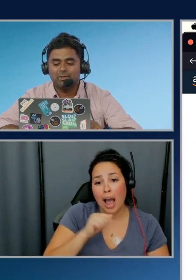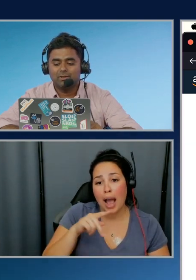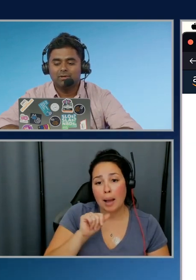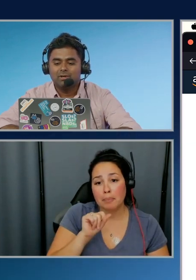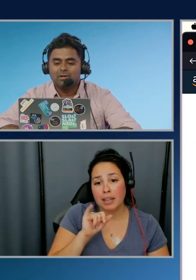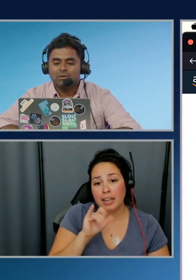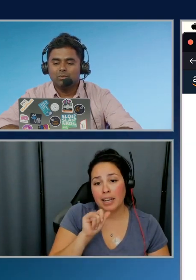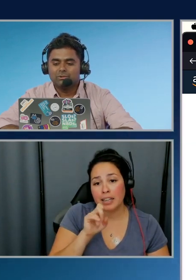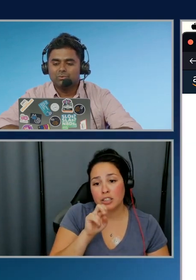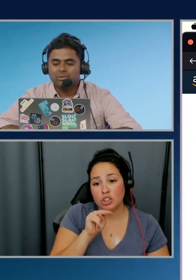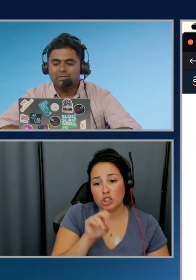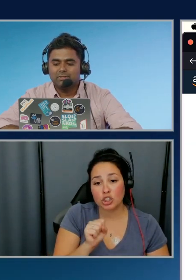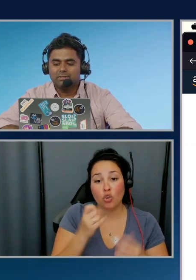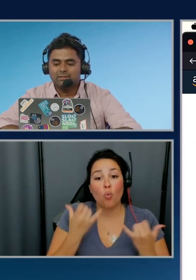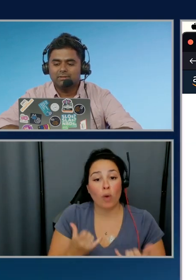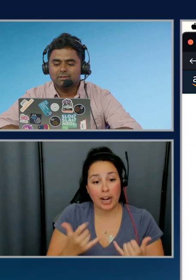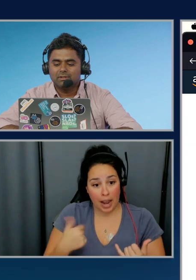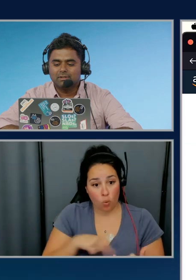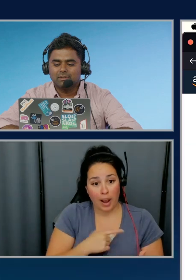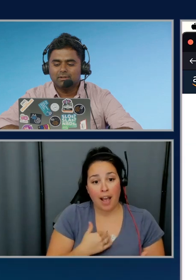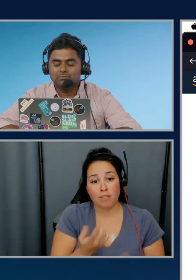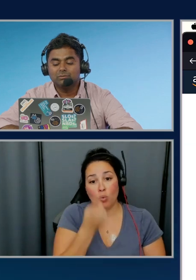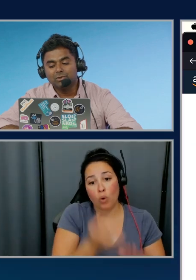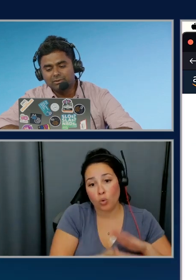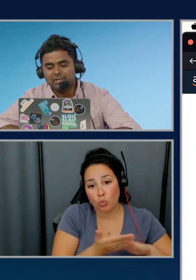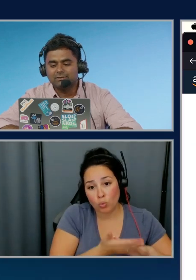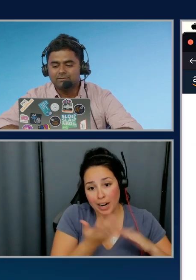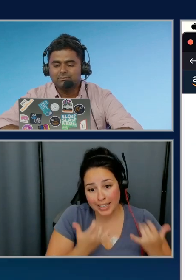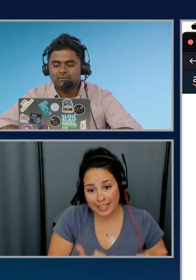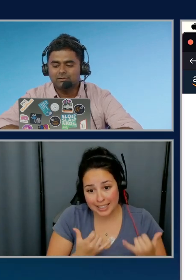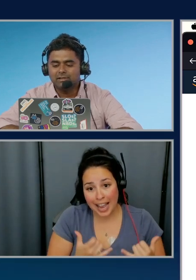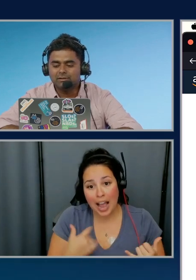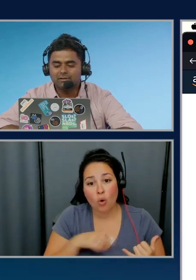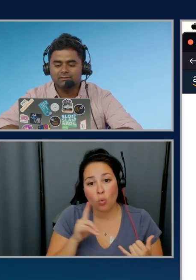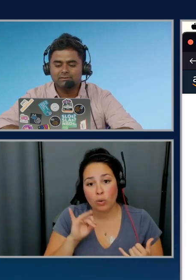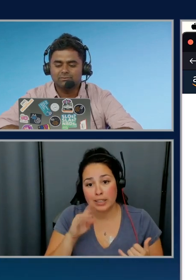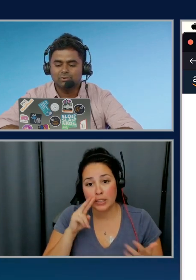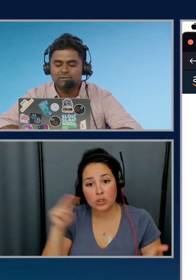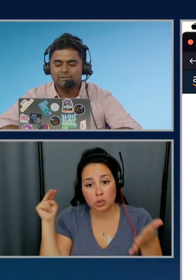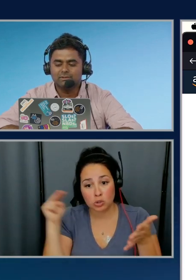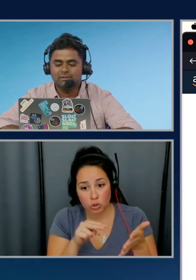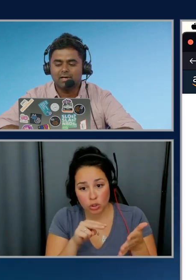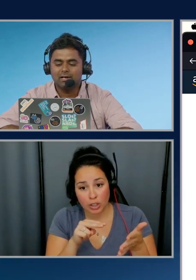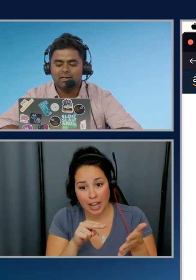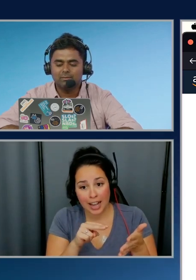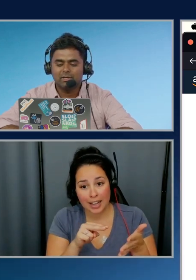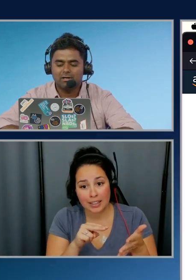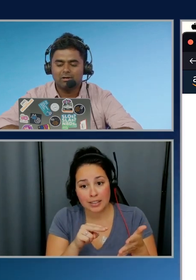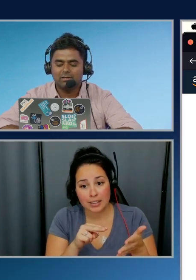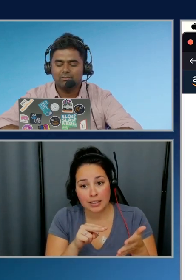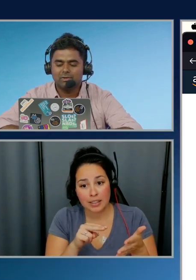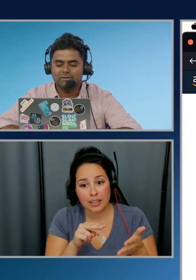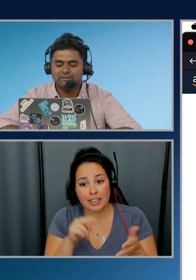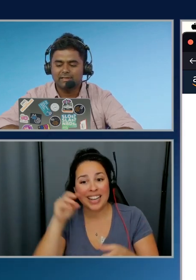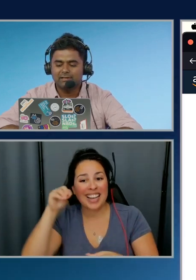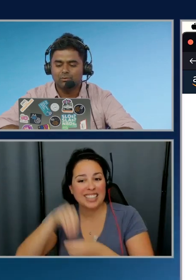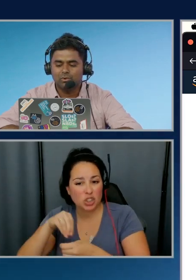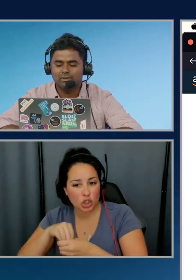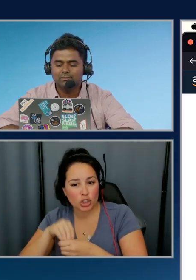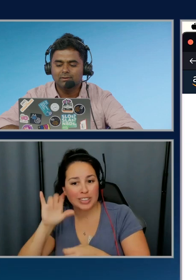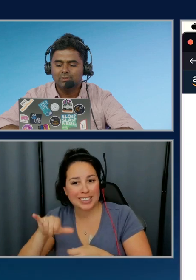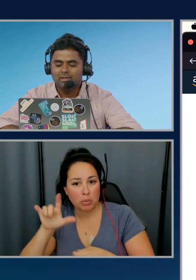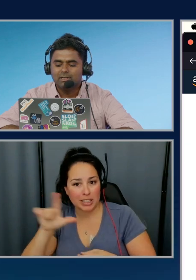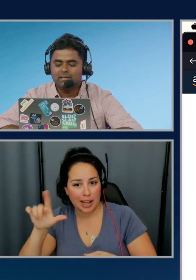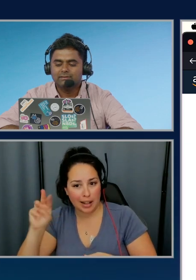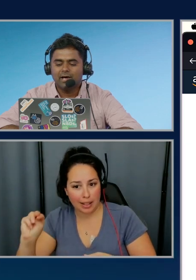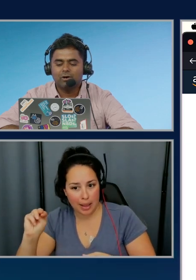which we looked at, the internals was the LLM in an enclave. Now the second